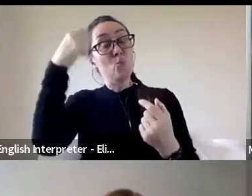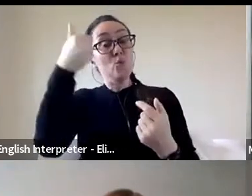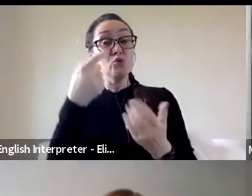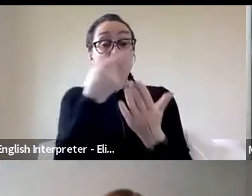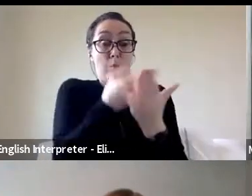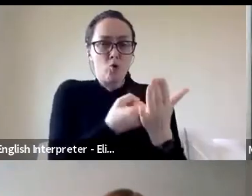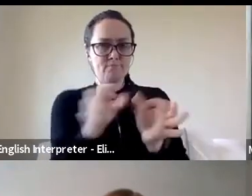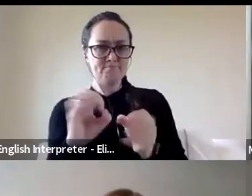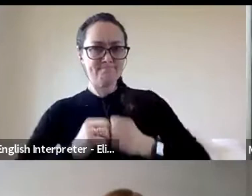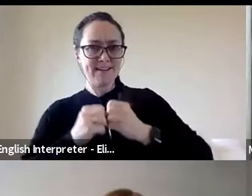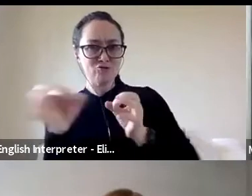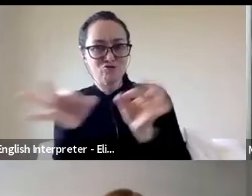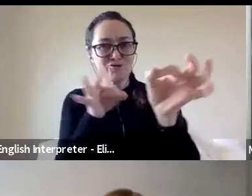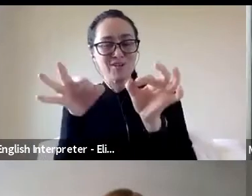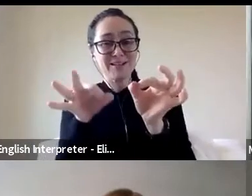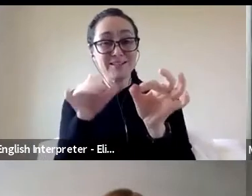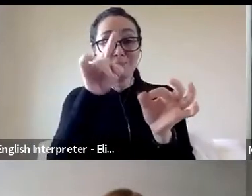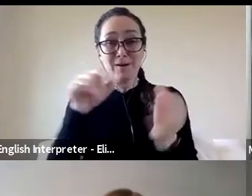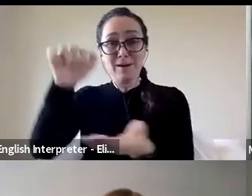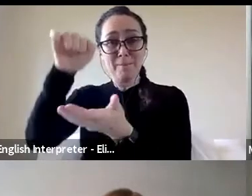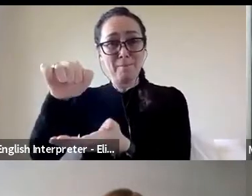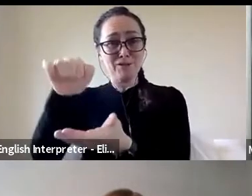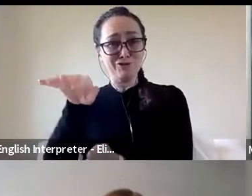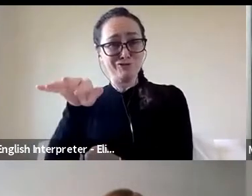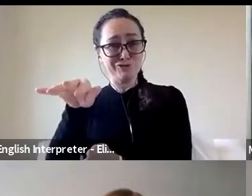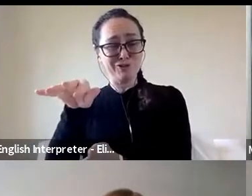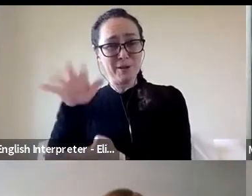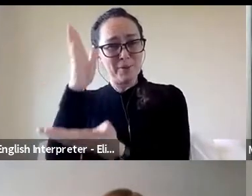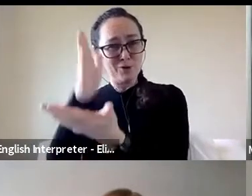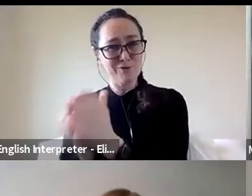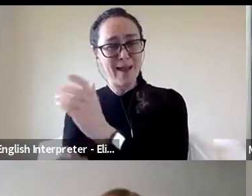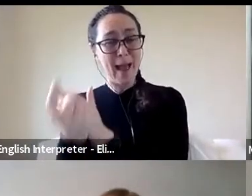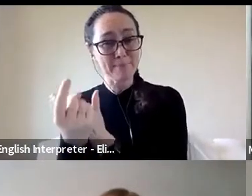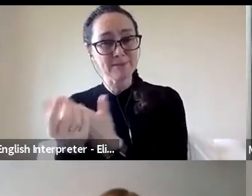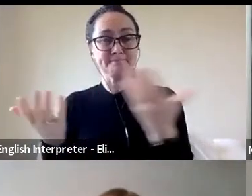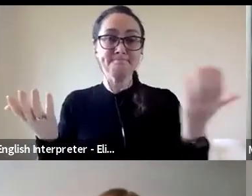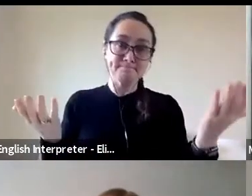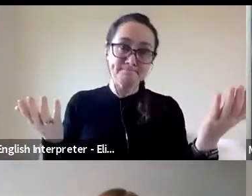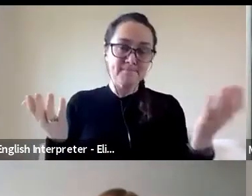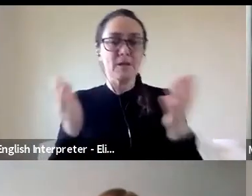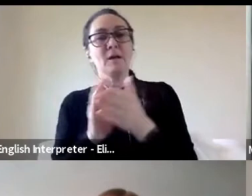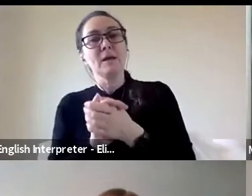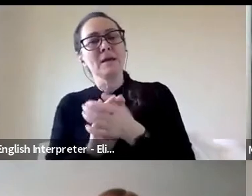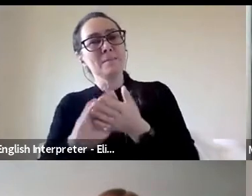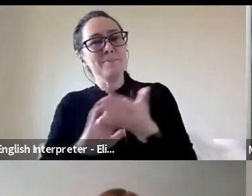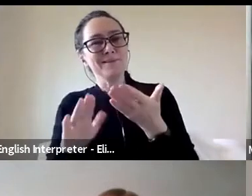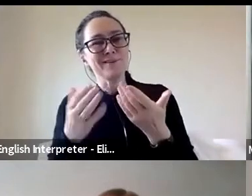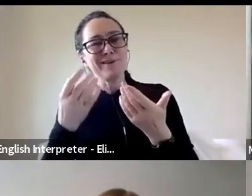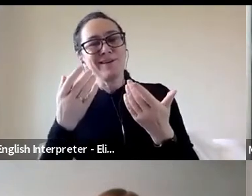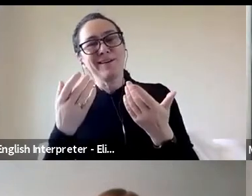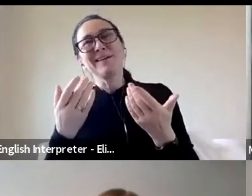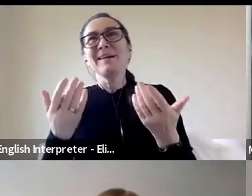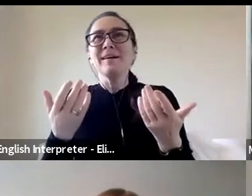policy, but we don't then have the budget to make it happen and to make sure that good practice has been followed. So too often we hear